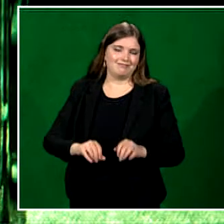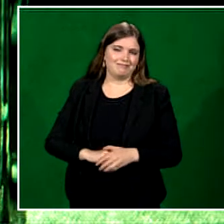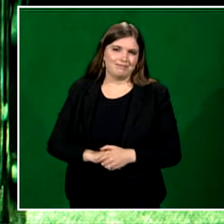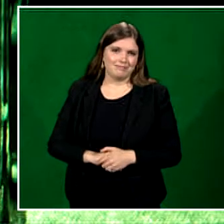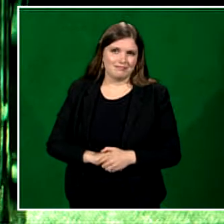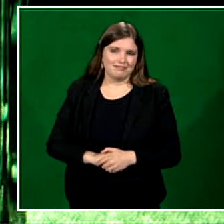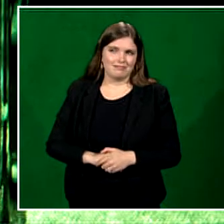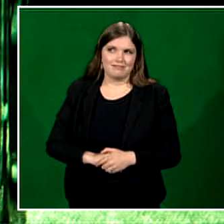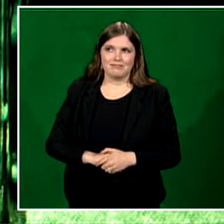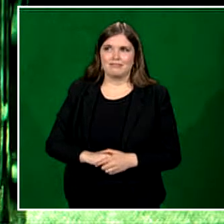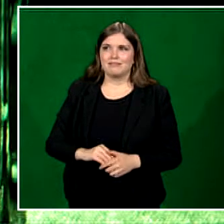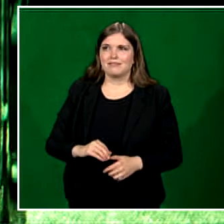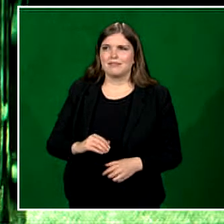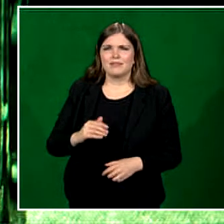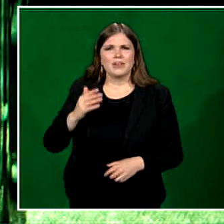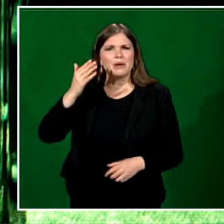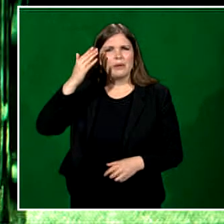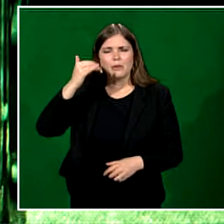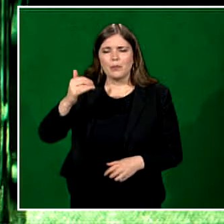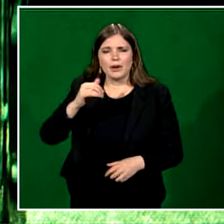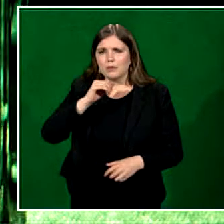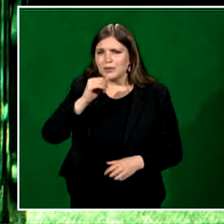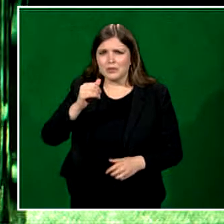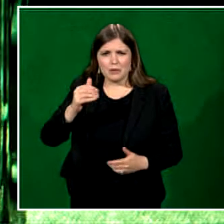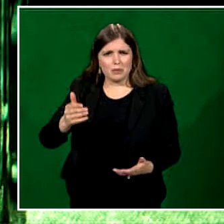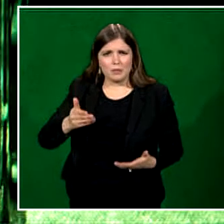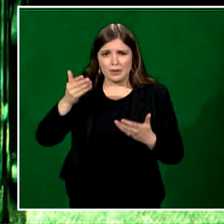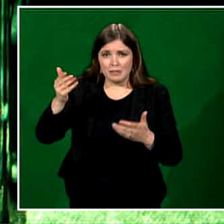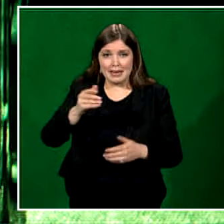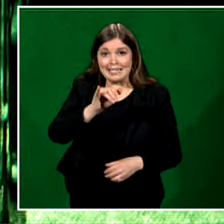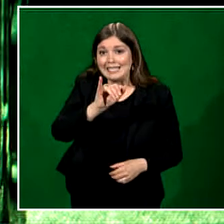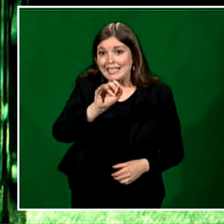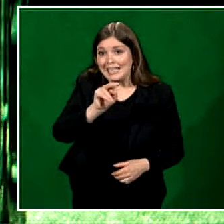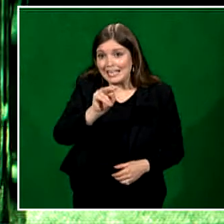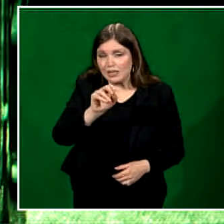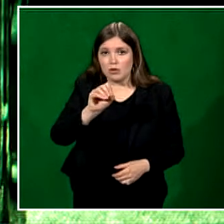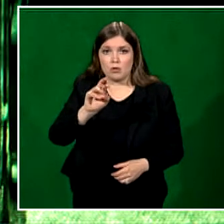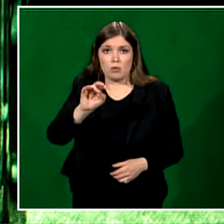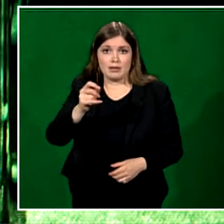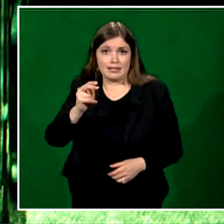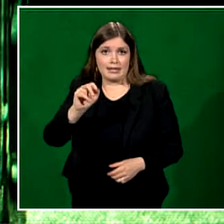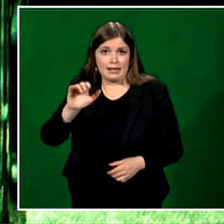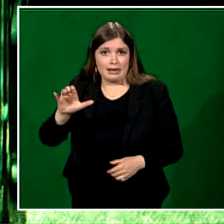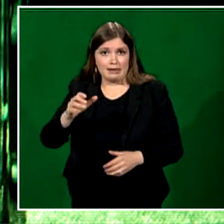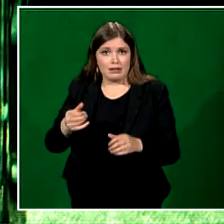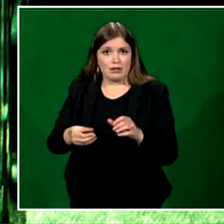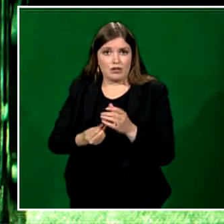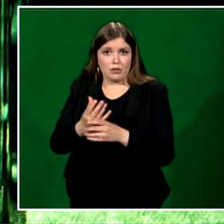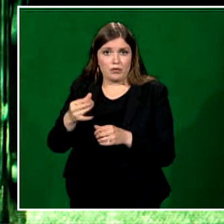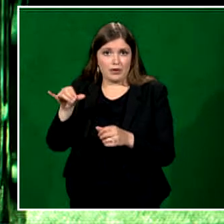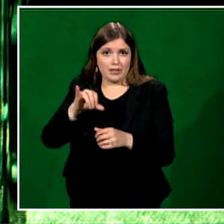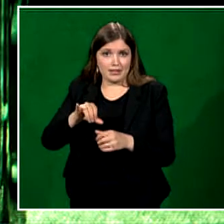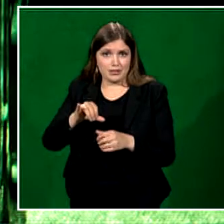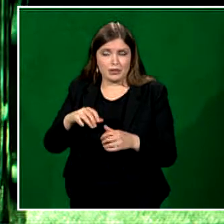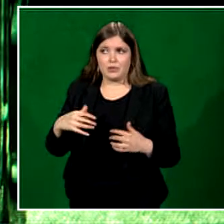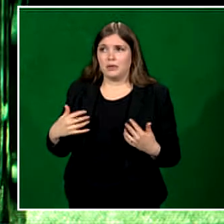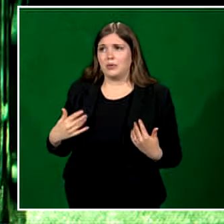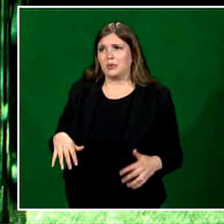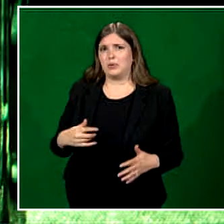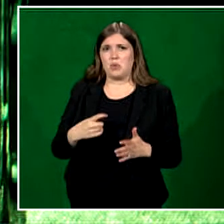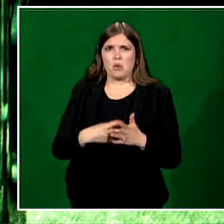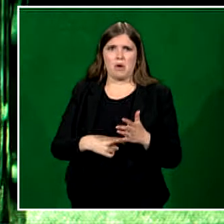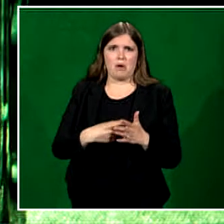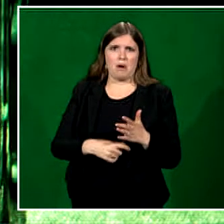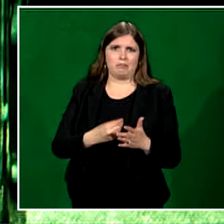Why we don't recommend inorganic fertilizer? Well, it is very costly for the farmers to purchase, especially